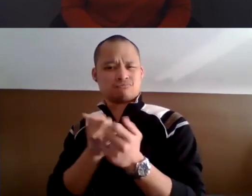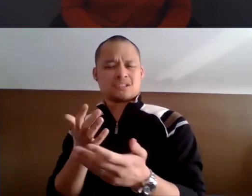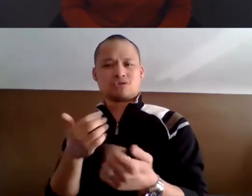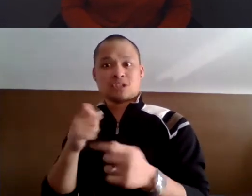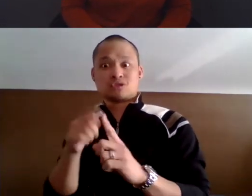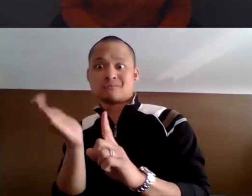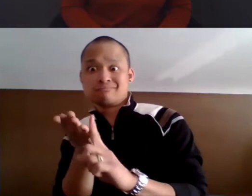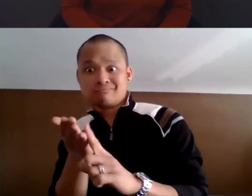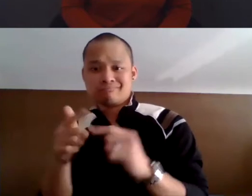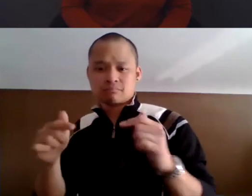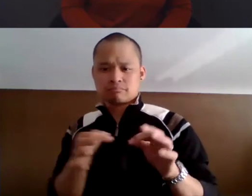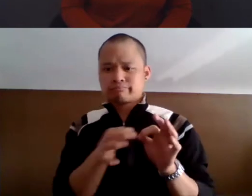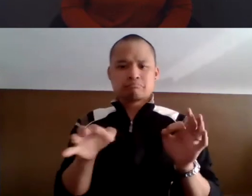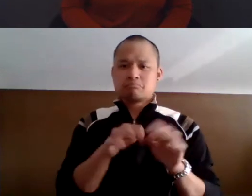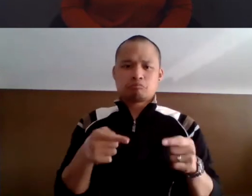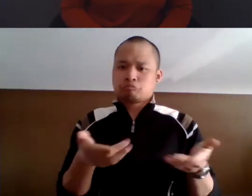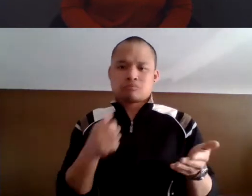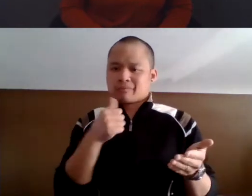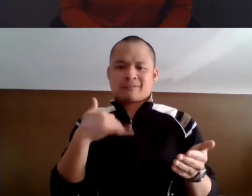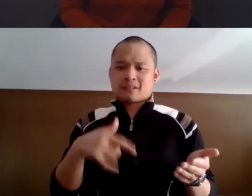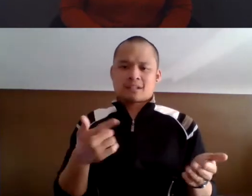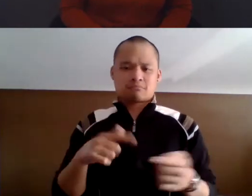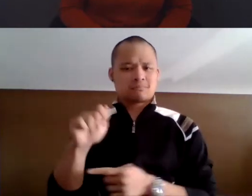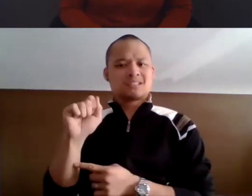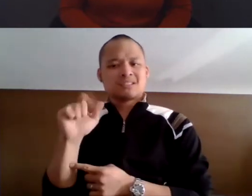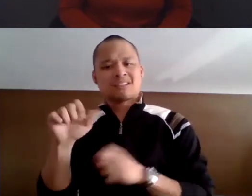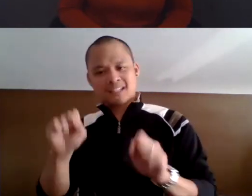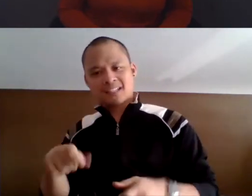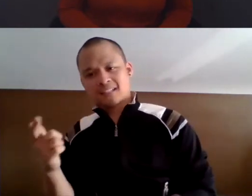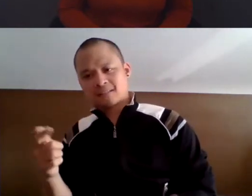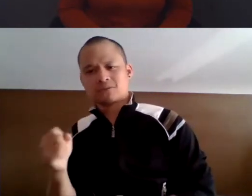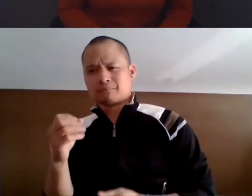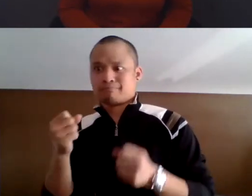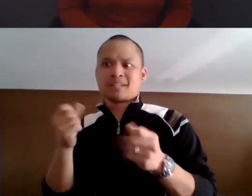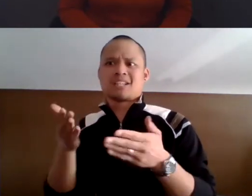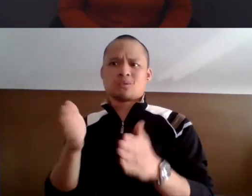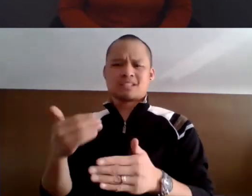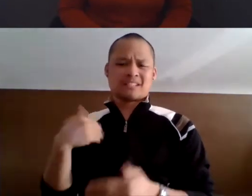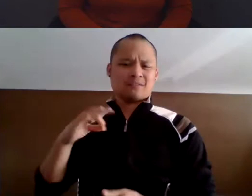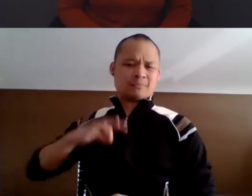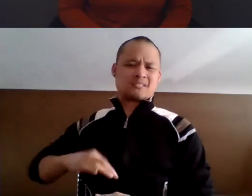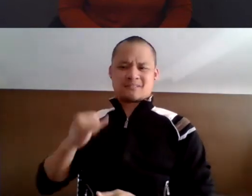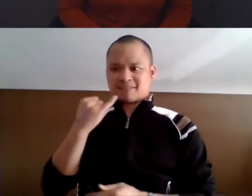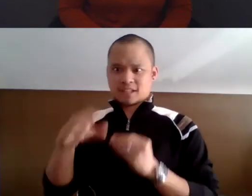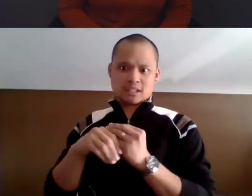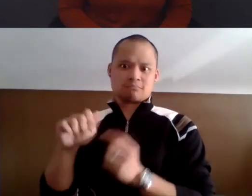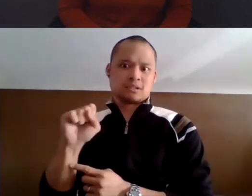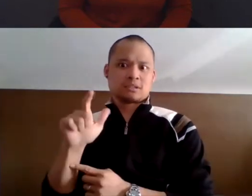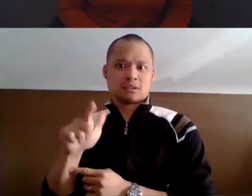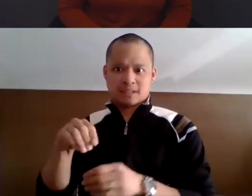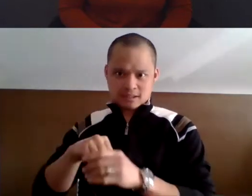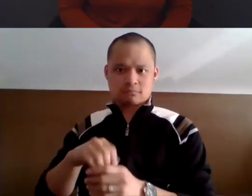they serious? How they're expressing themselves? Are they trying to be convincing? Or what is their purpose? And so there's a lot